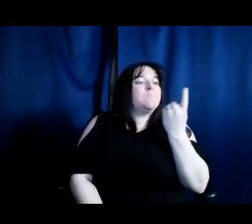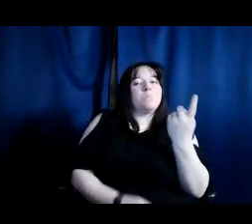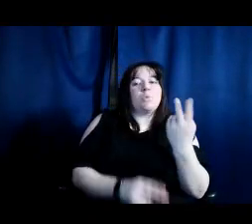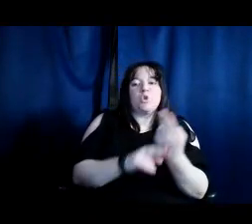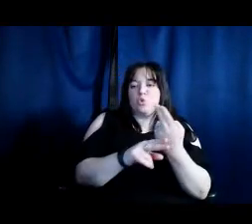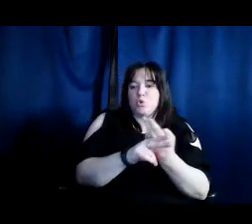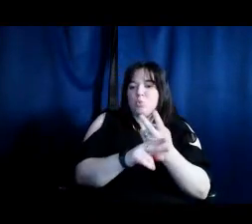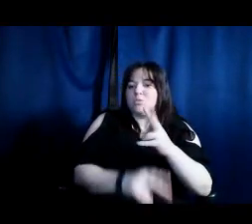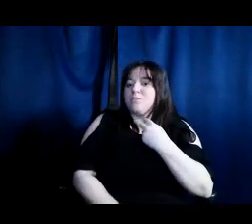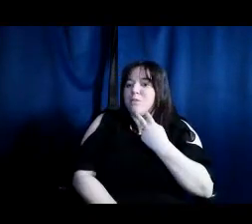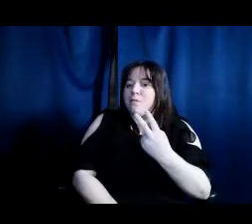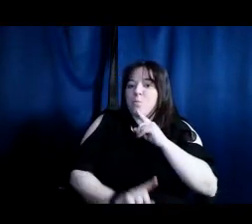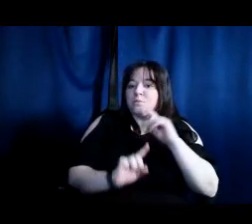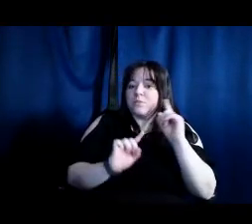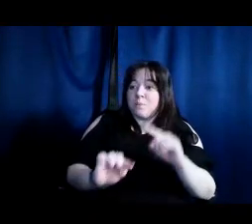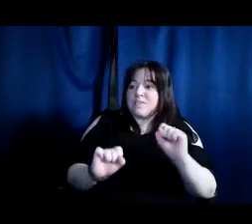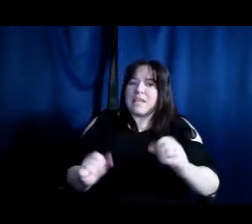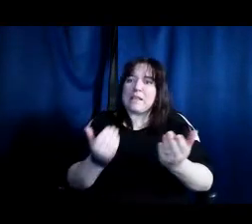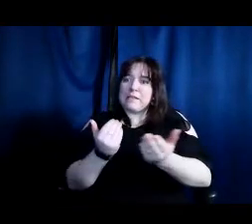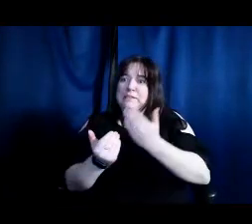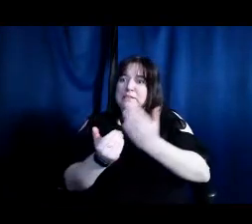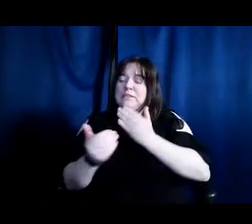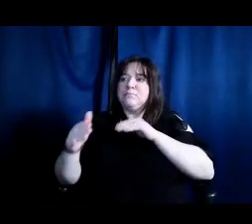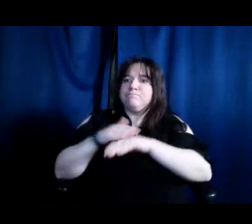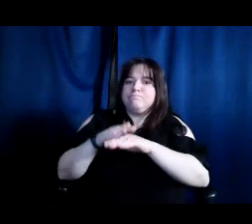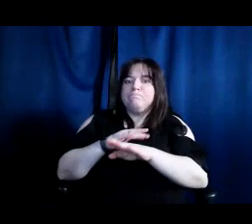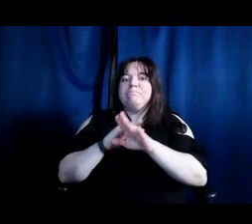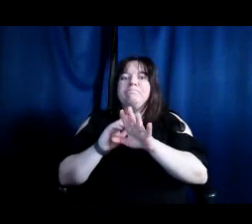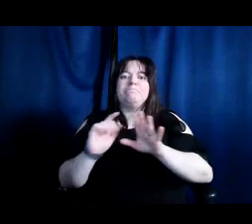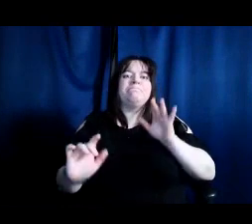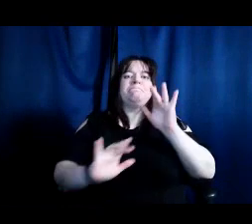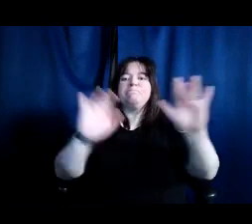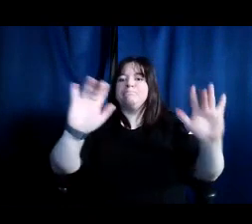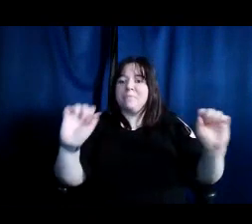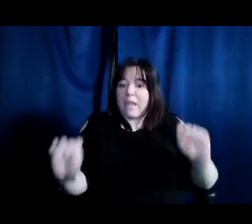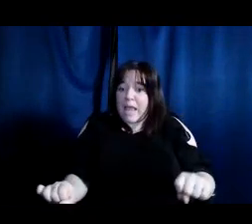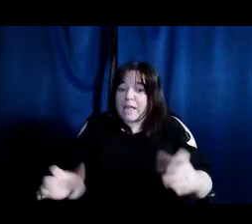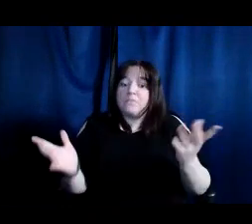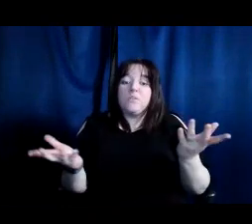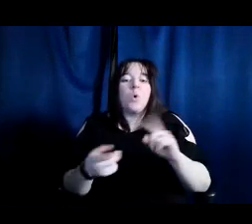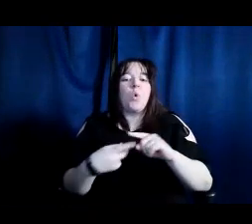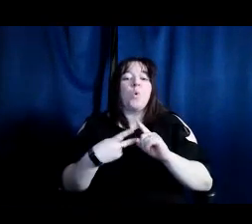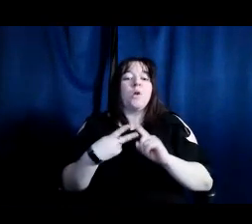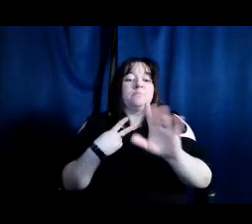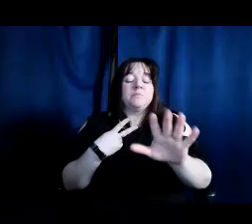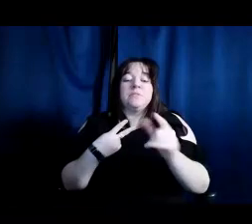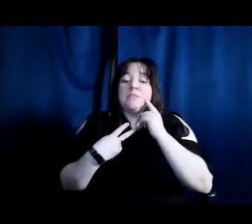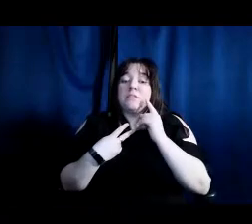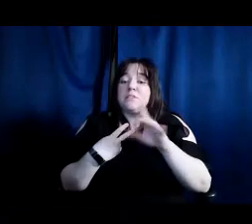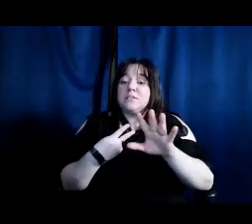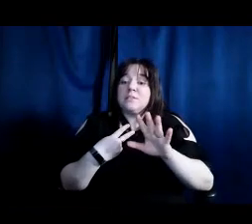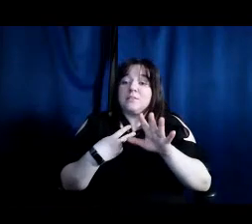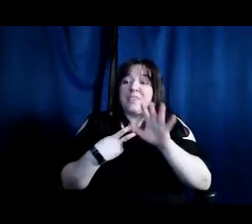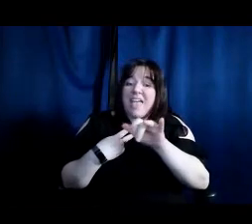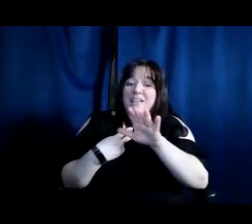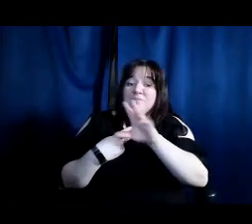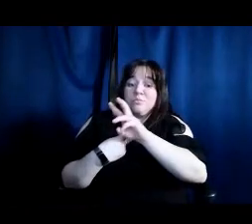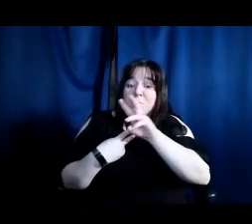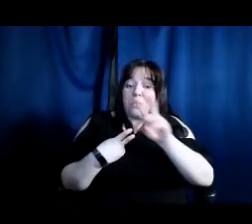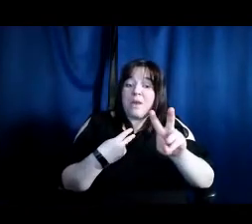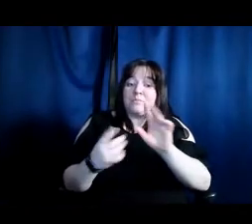they navigate in an efficient way? Is your site responsive in that it can adapt to various devices and screen